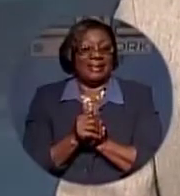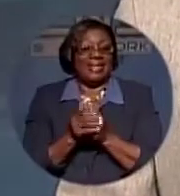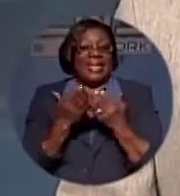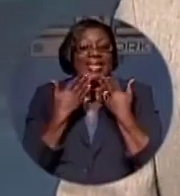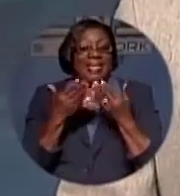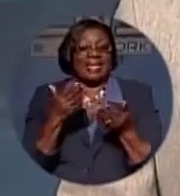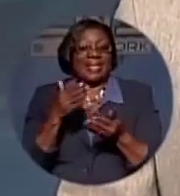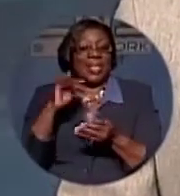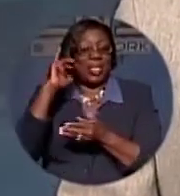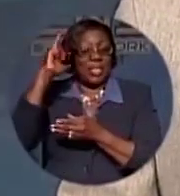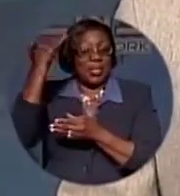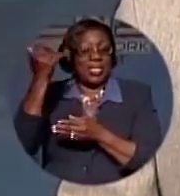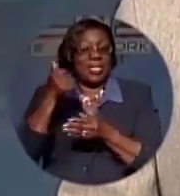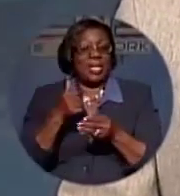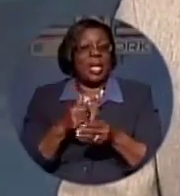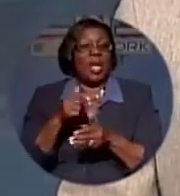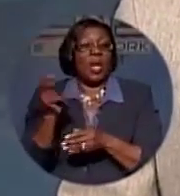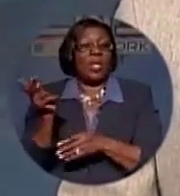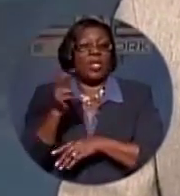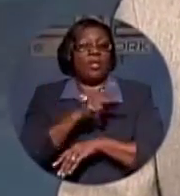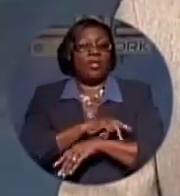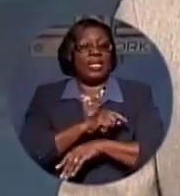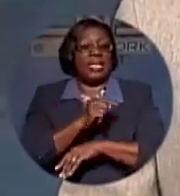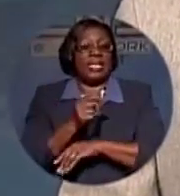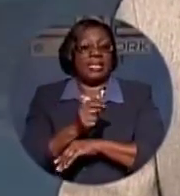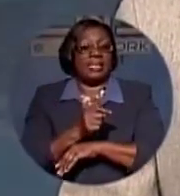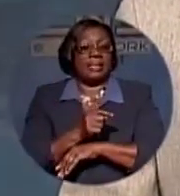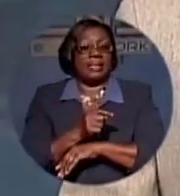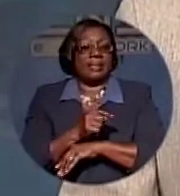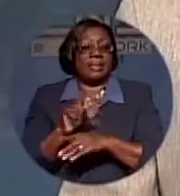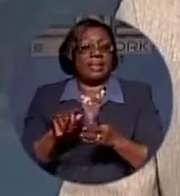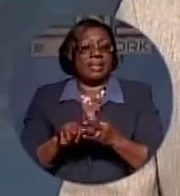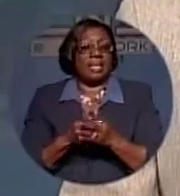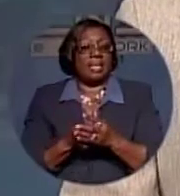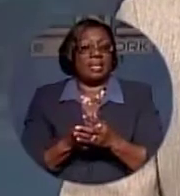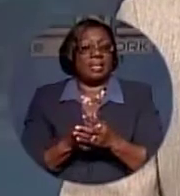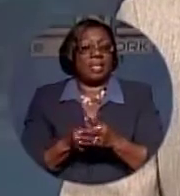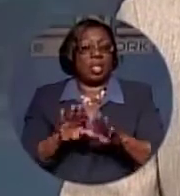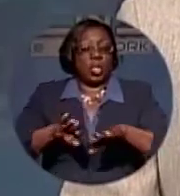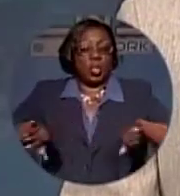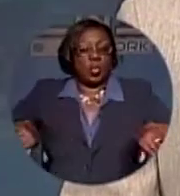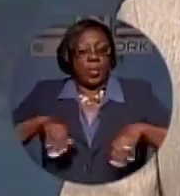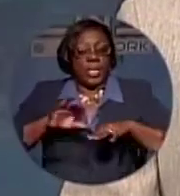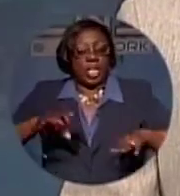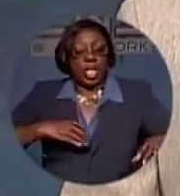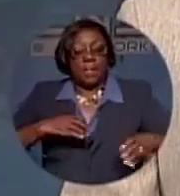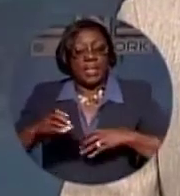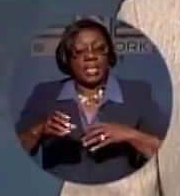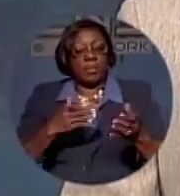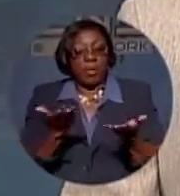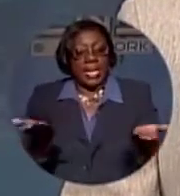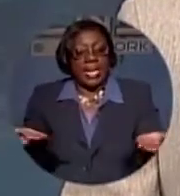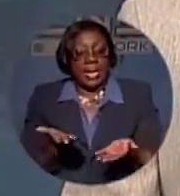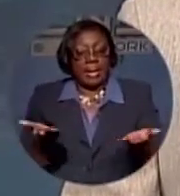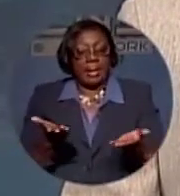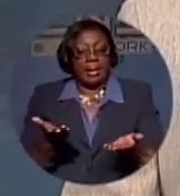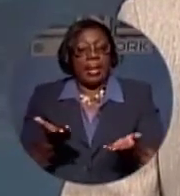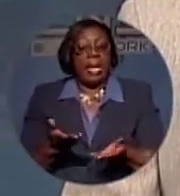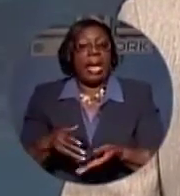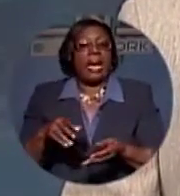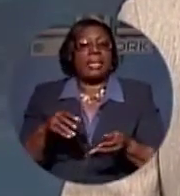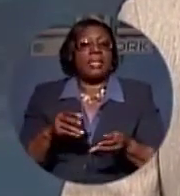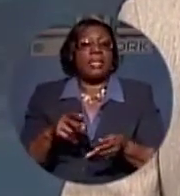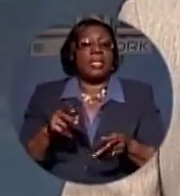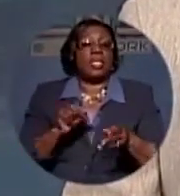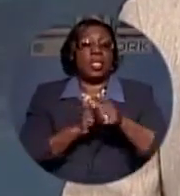lot, Julian. Well, under 3 days to go now until the start of the 2012 Carifta Swimming Championships at the Betty Kelly Kenning National Aquatic Center.